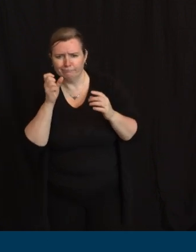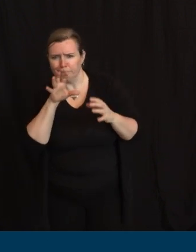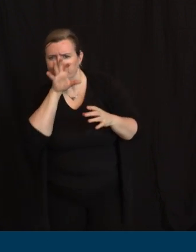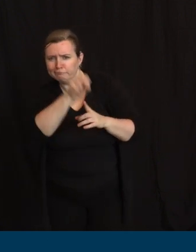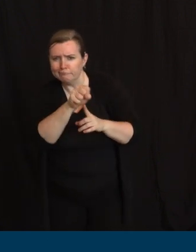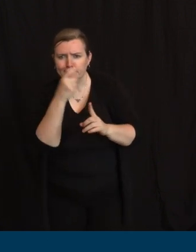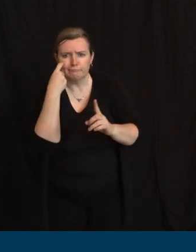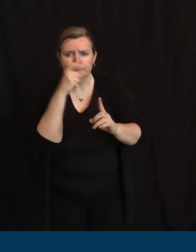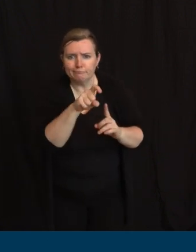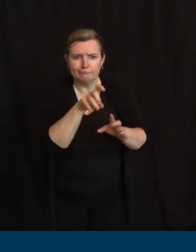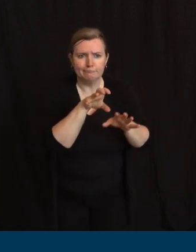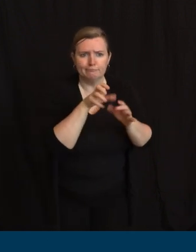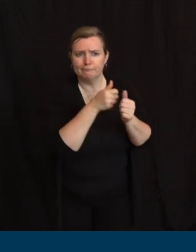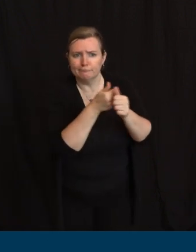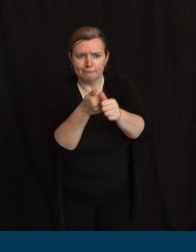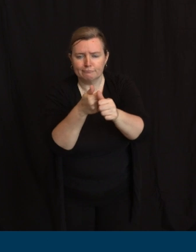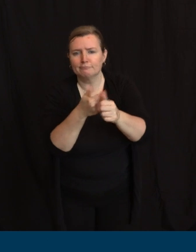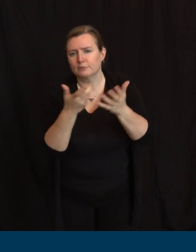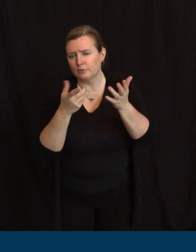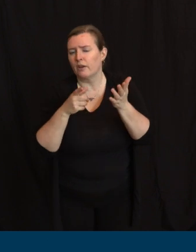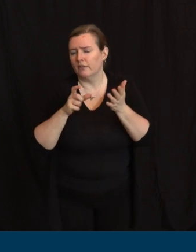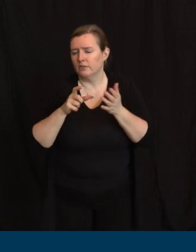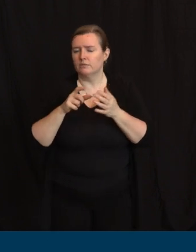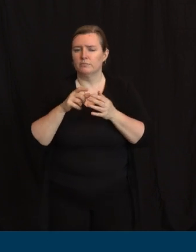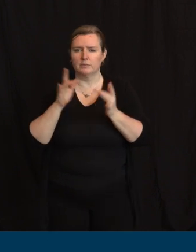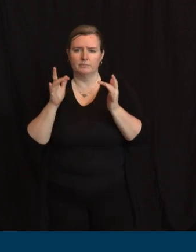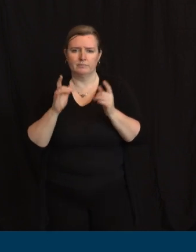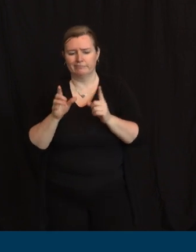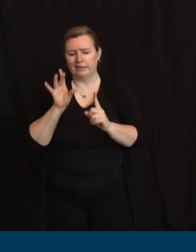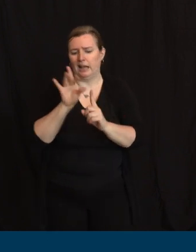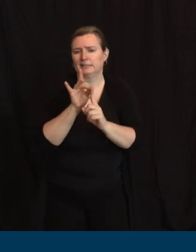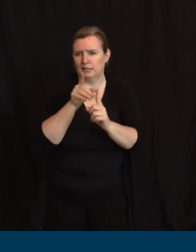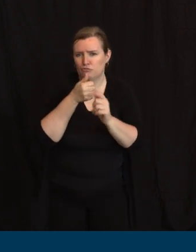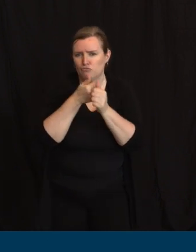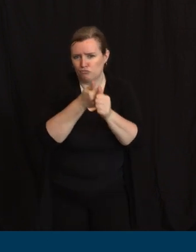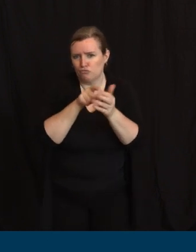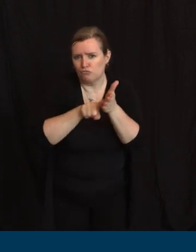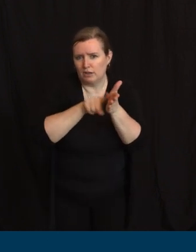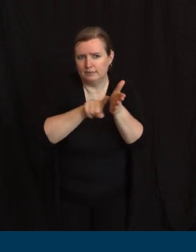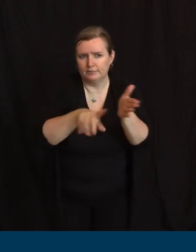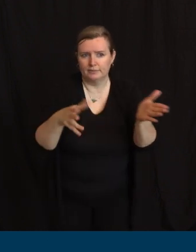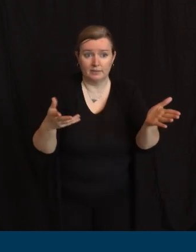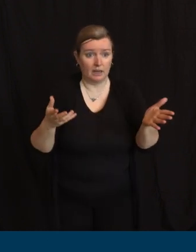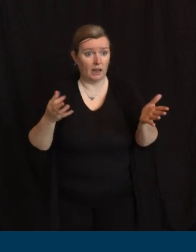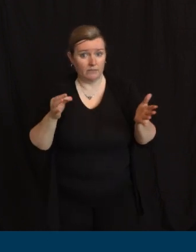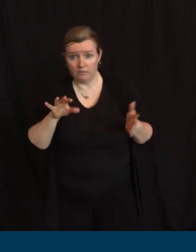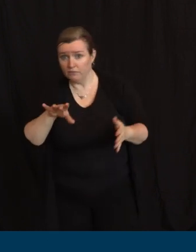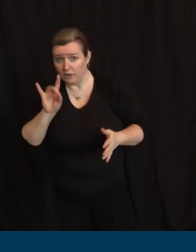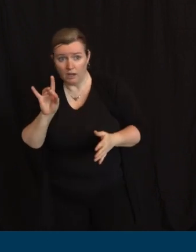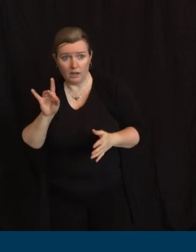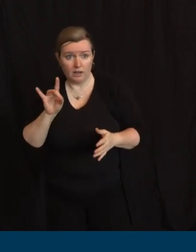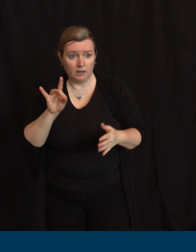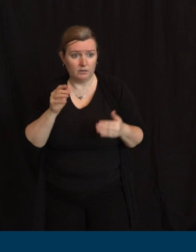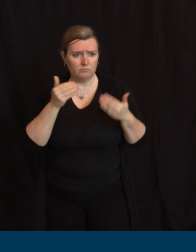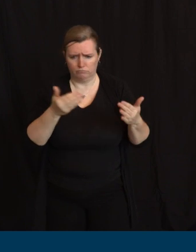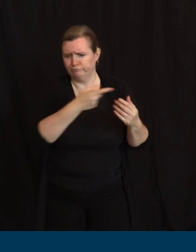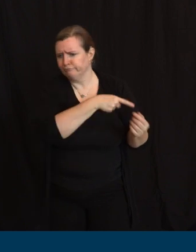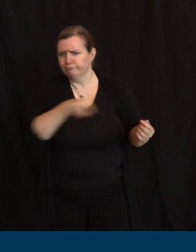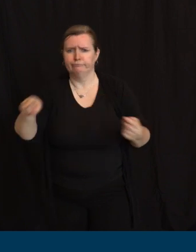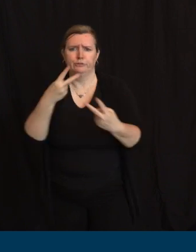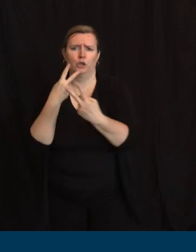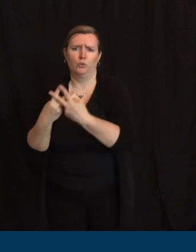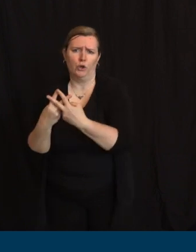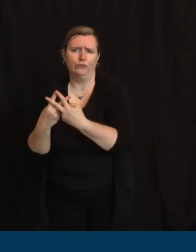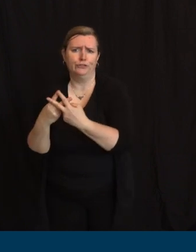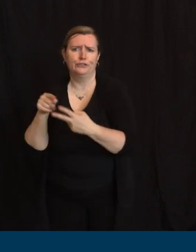a plan to quarantine and self-isolate that allows us to give us the confidence, I think it's fair to say, that we can